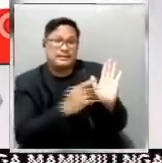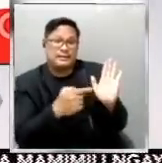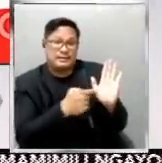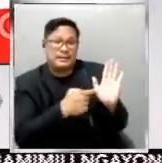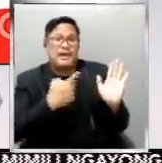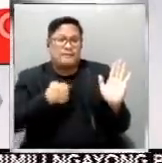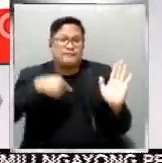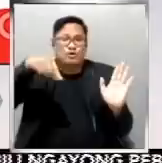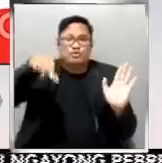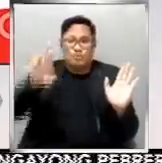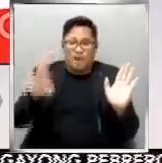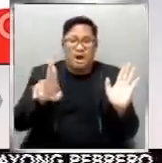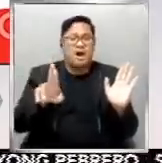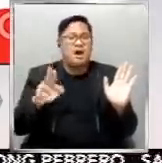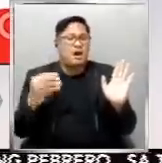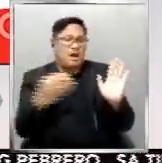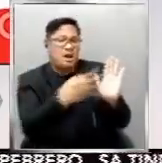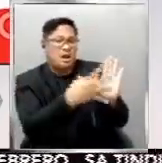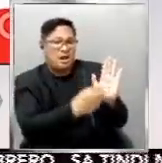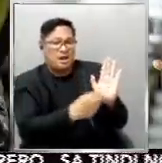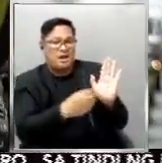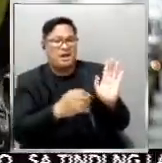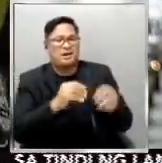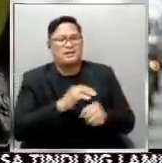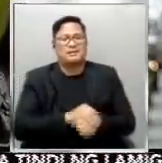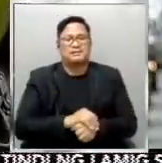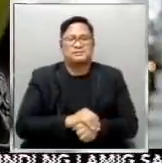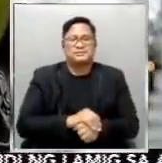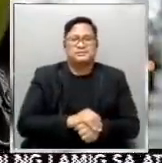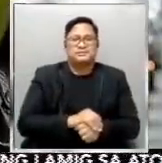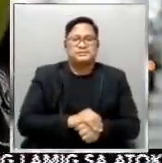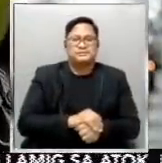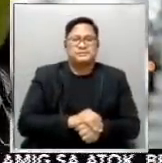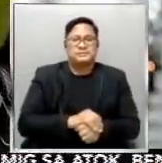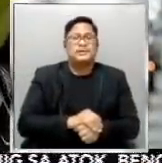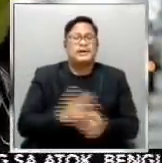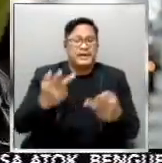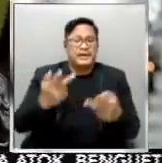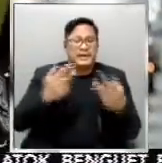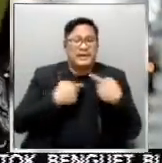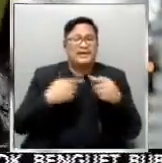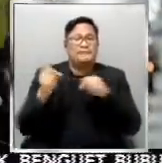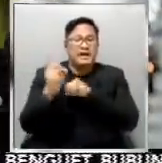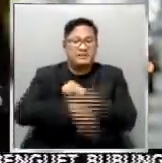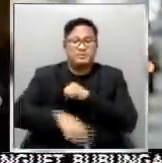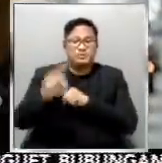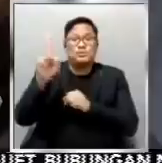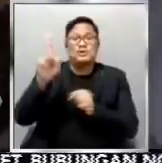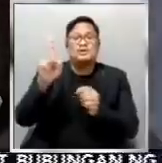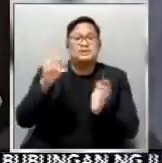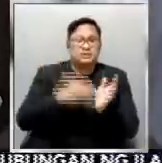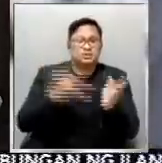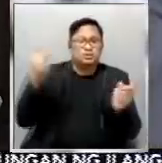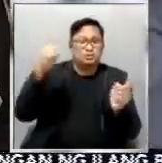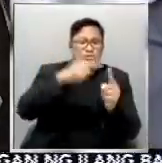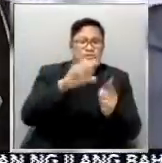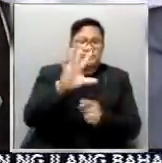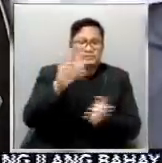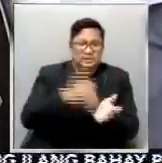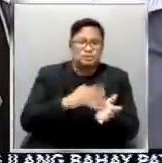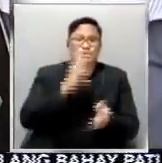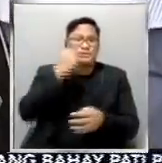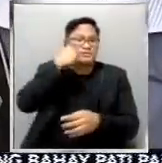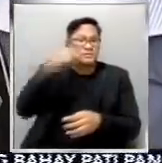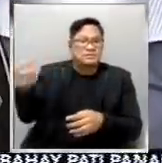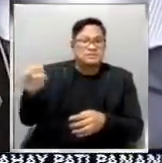contain information of the certified products. May multang 1,000 hanggang 5,000 pesos ang lalabag sa batas, pati ang magbebenta ng